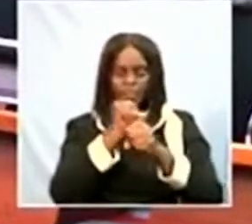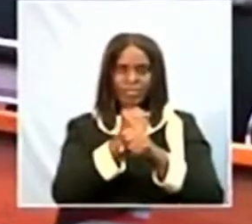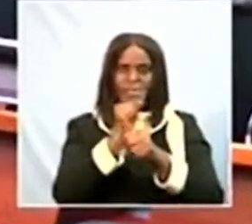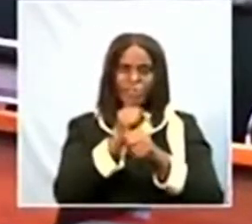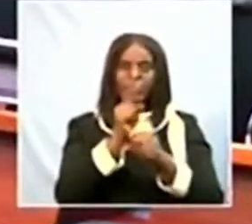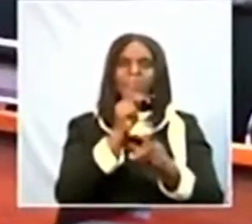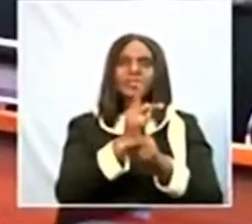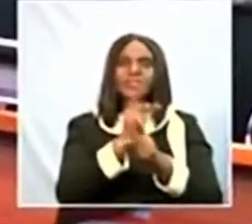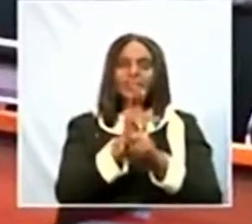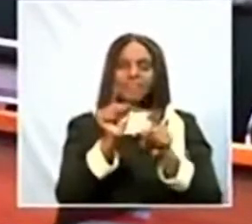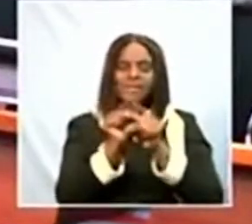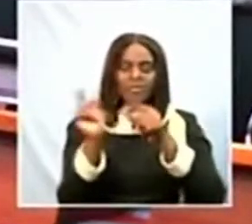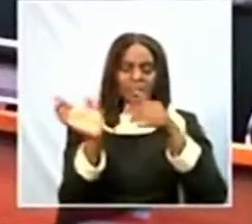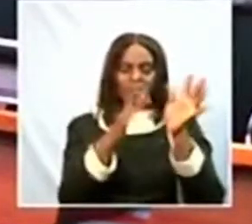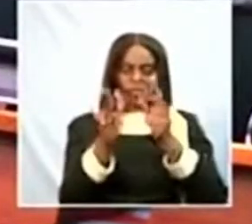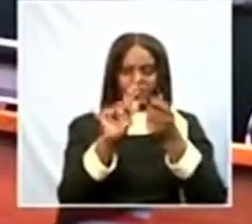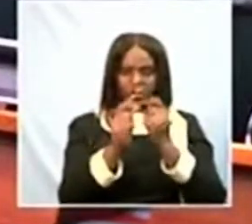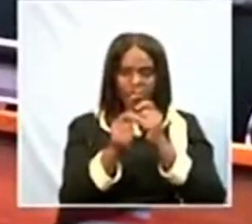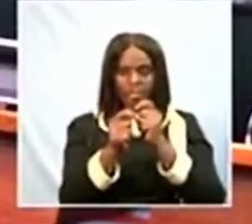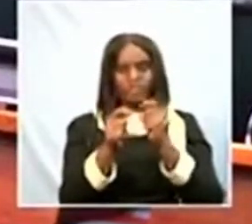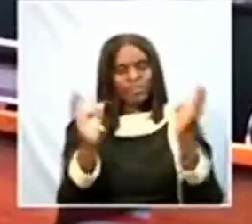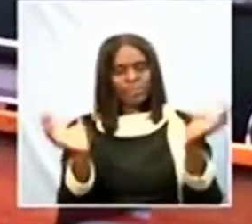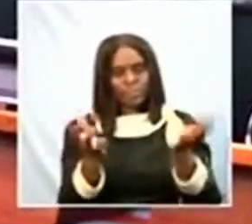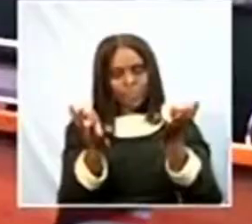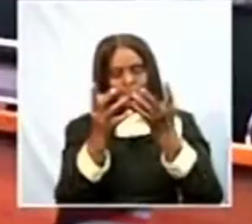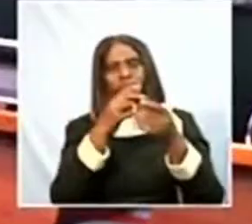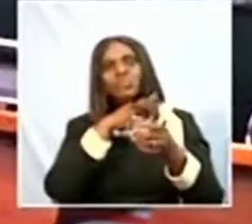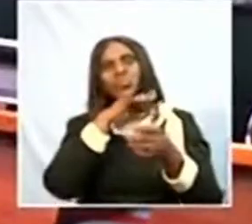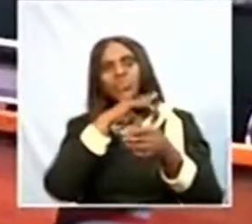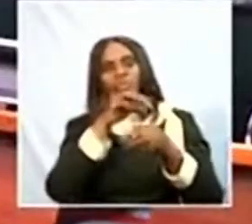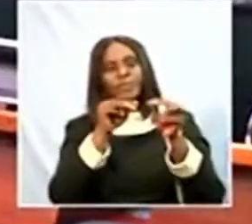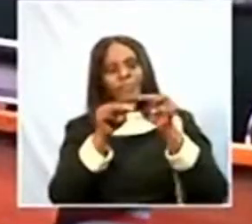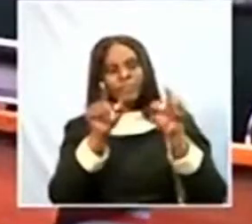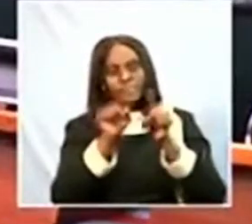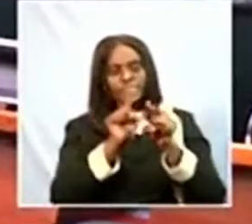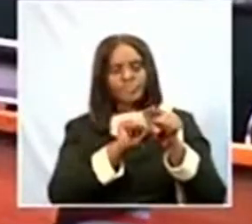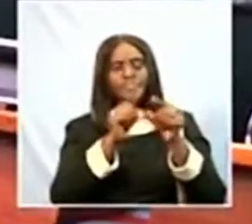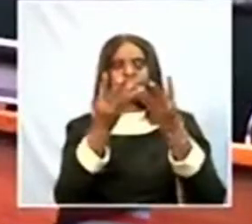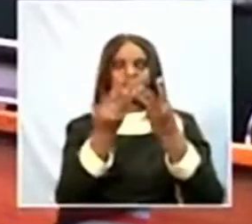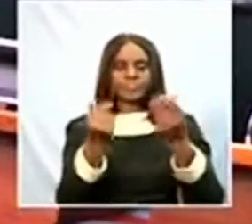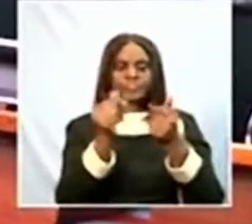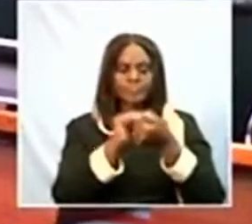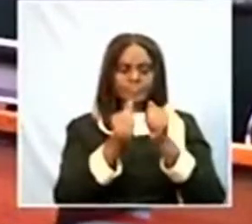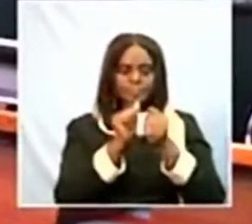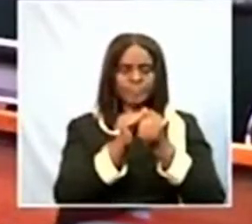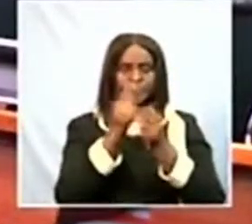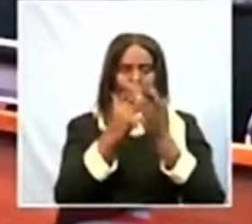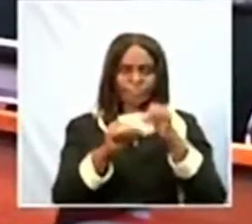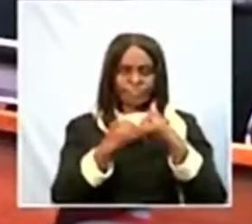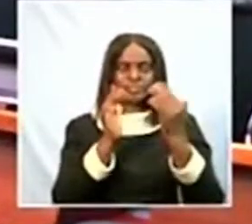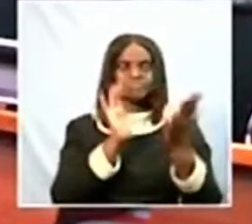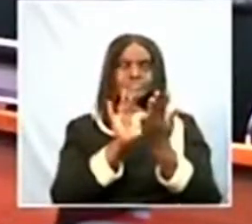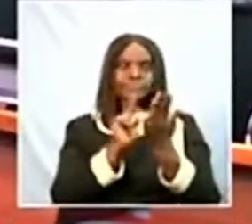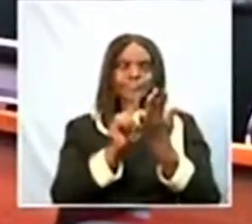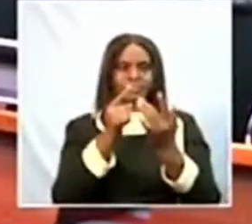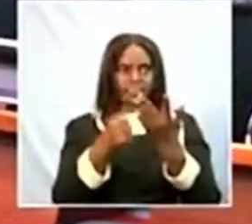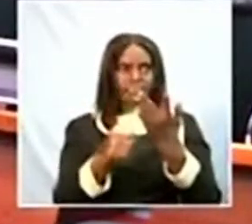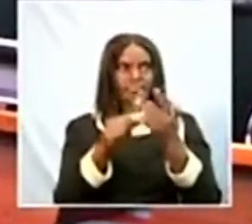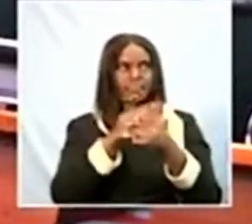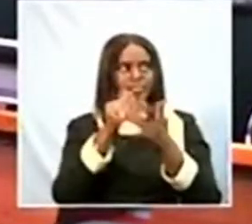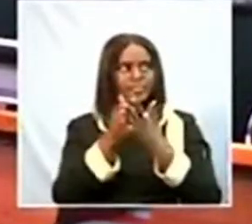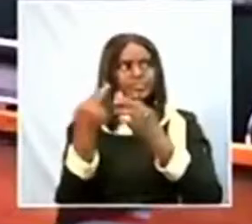conservation. Climate change, pollution, and waste management are just a few of the problems that we face, and it is our